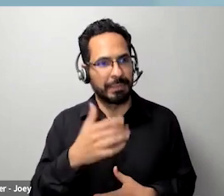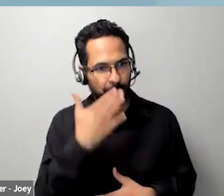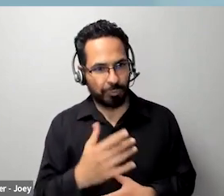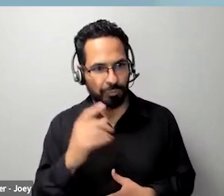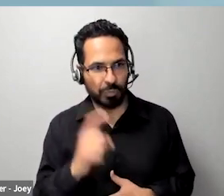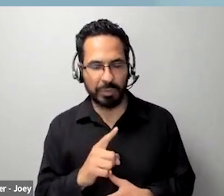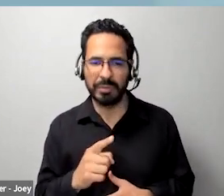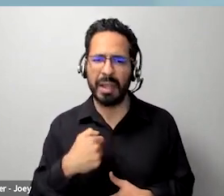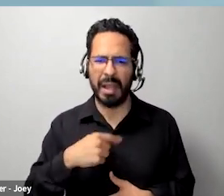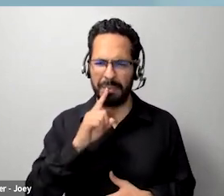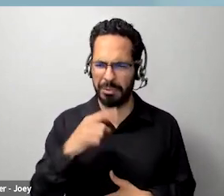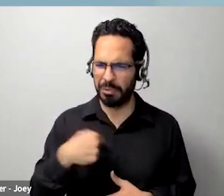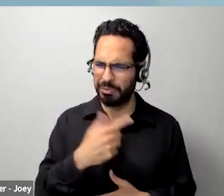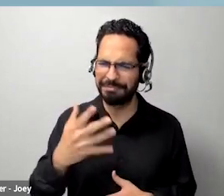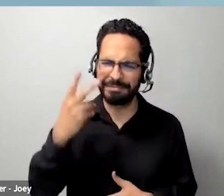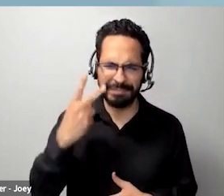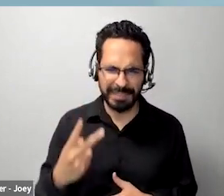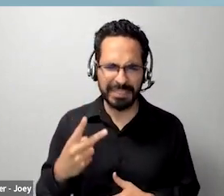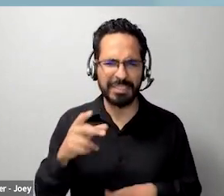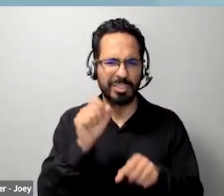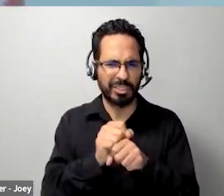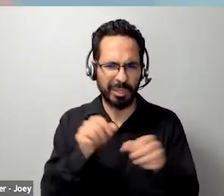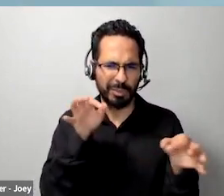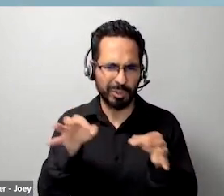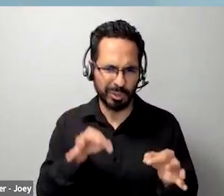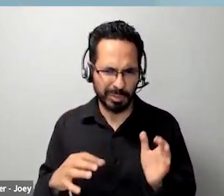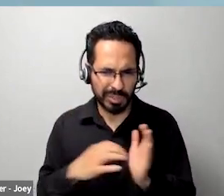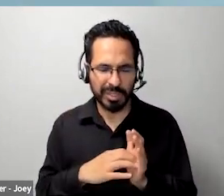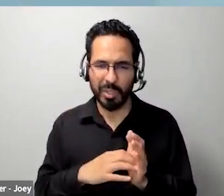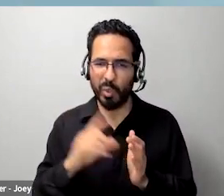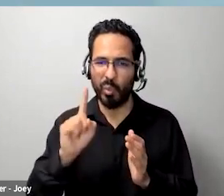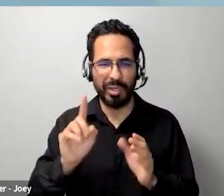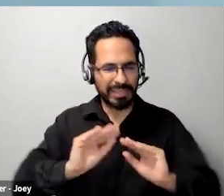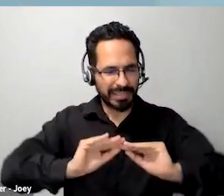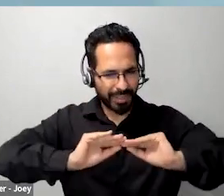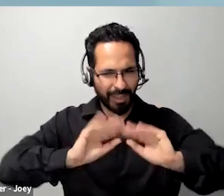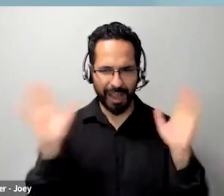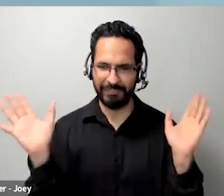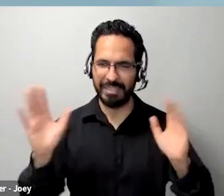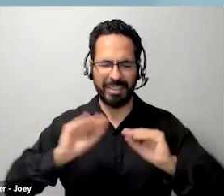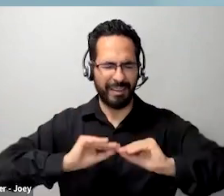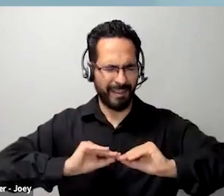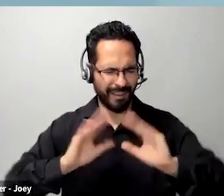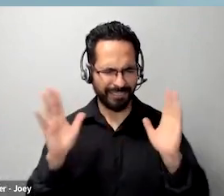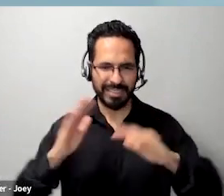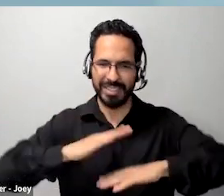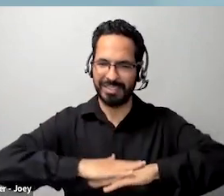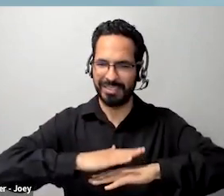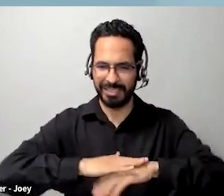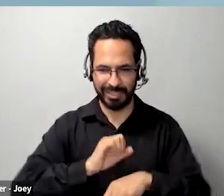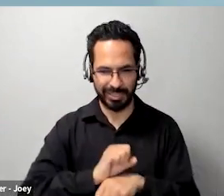have all seen those job descriptions where it is very clearly a desk job. You are working at a